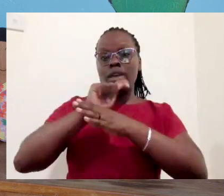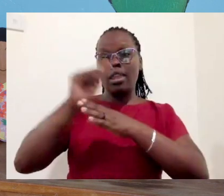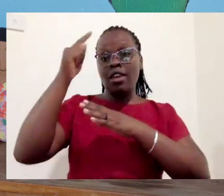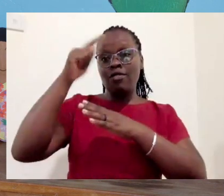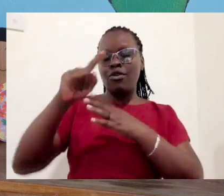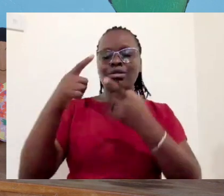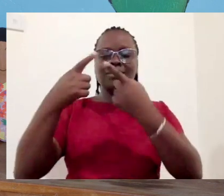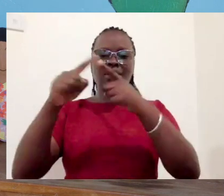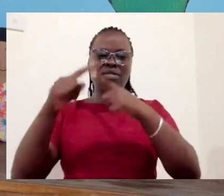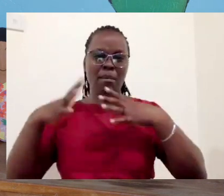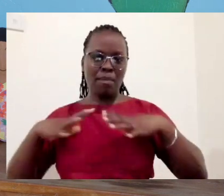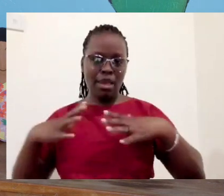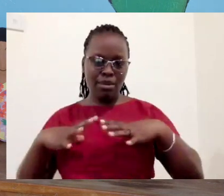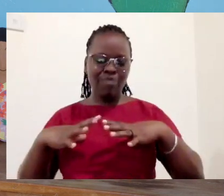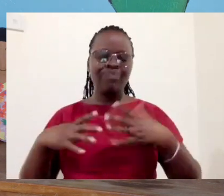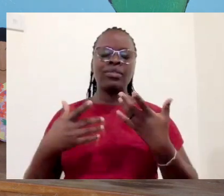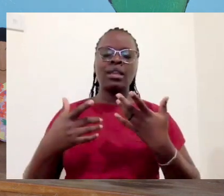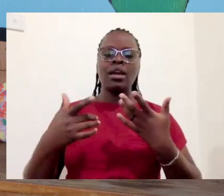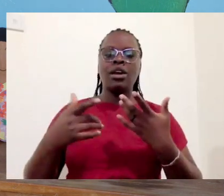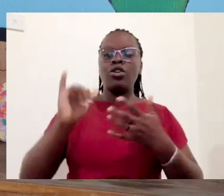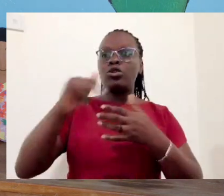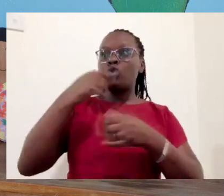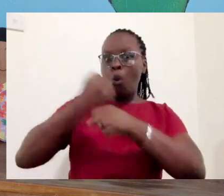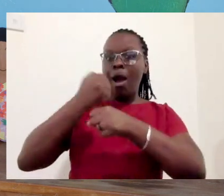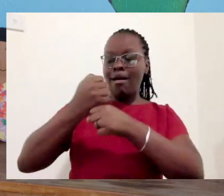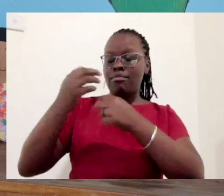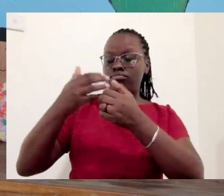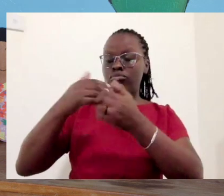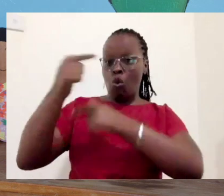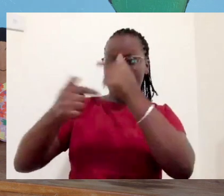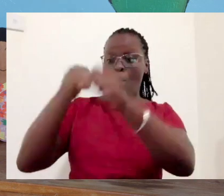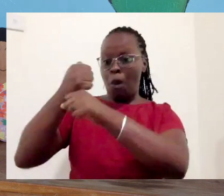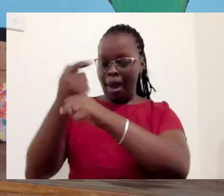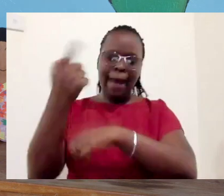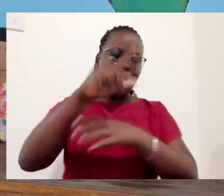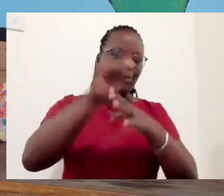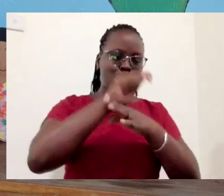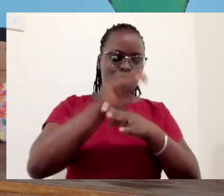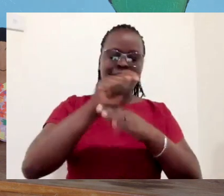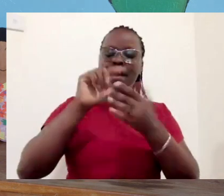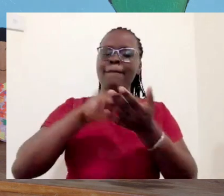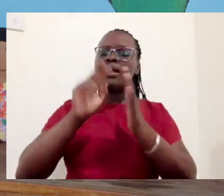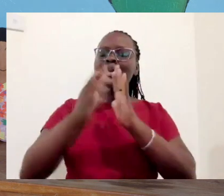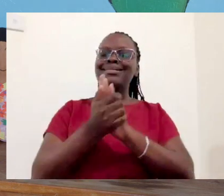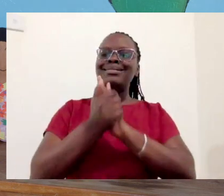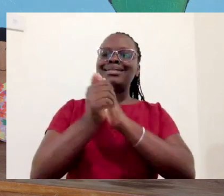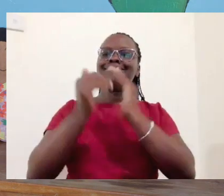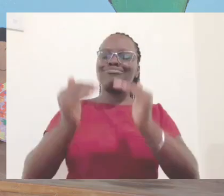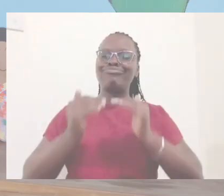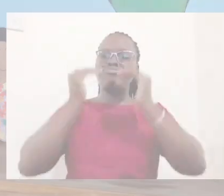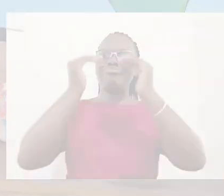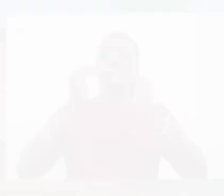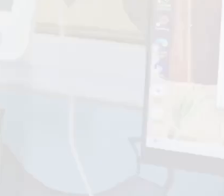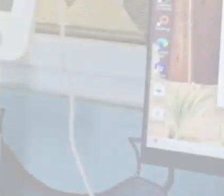and resources for sewing artisans to boost their income generation and expose them to a wider field of fashion and textile design.